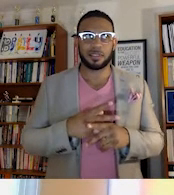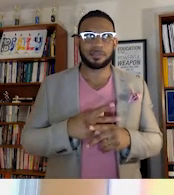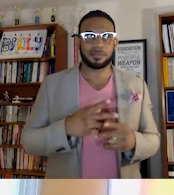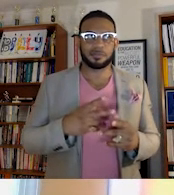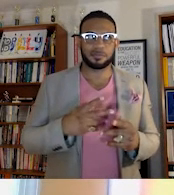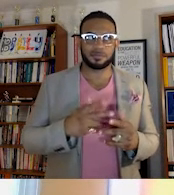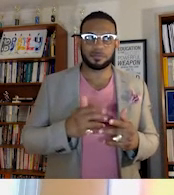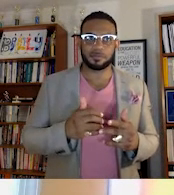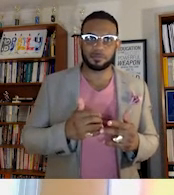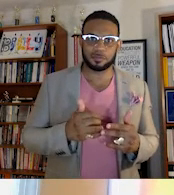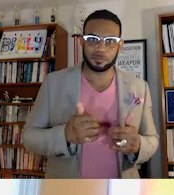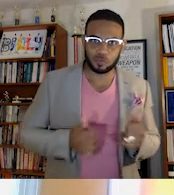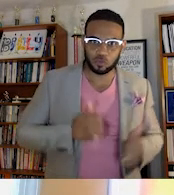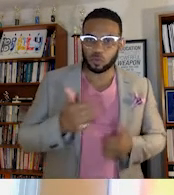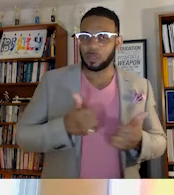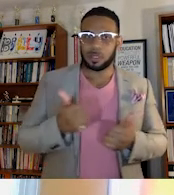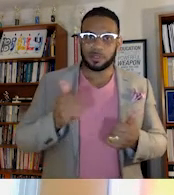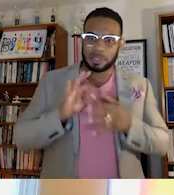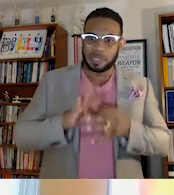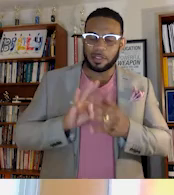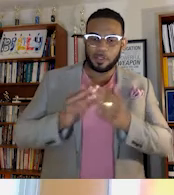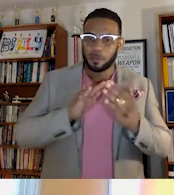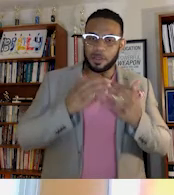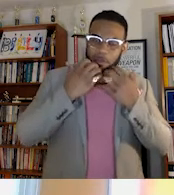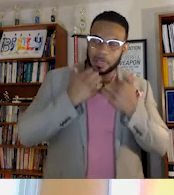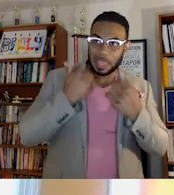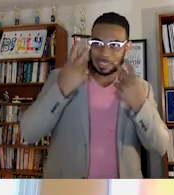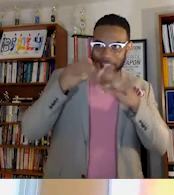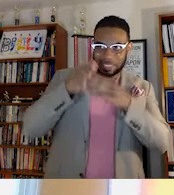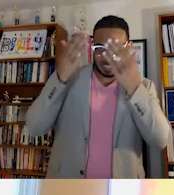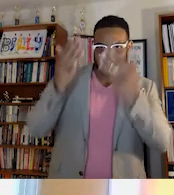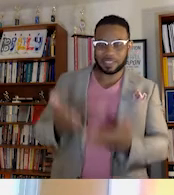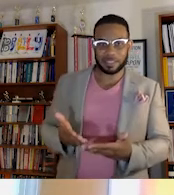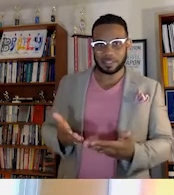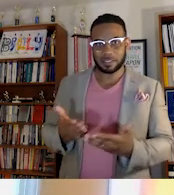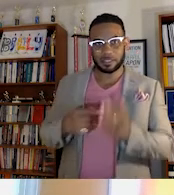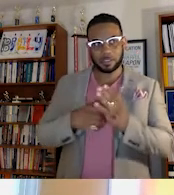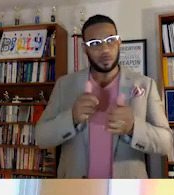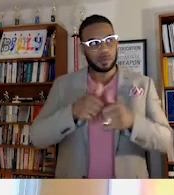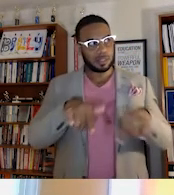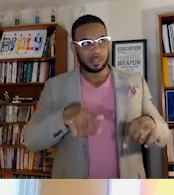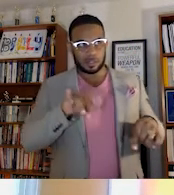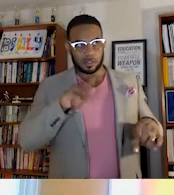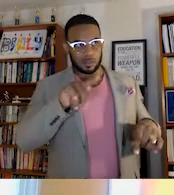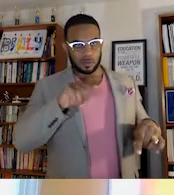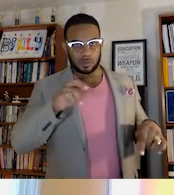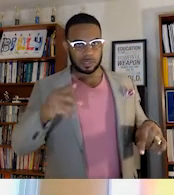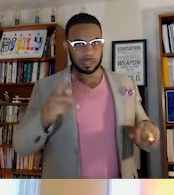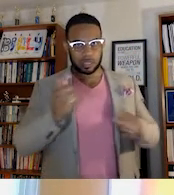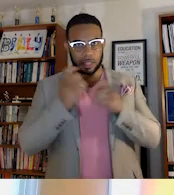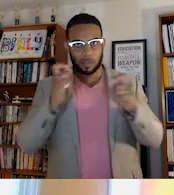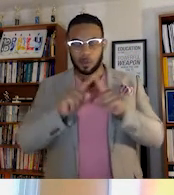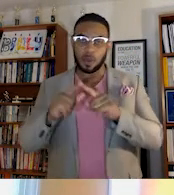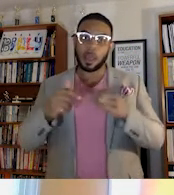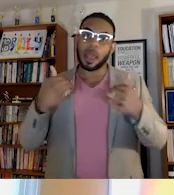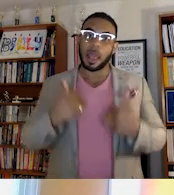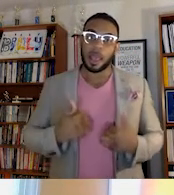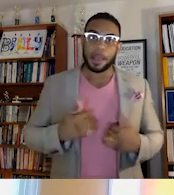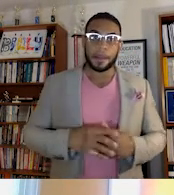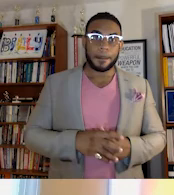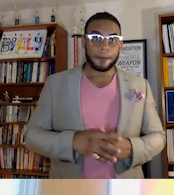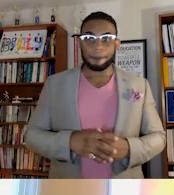of drive and connectedness to the community and passion that I see kind of displayed with this Juneteenth conference as well. So I am